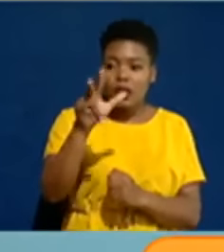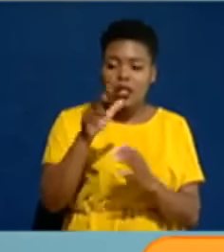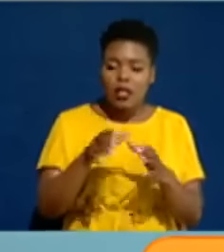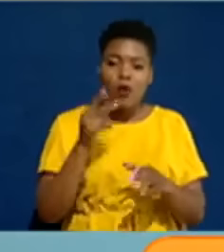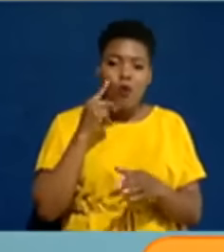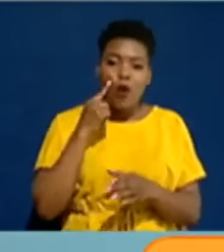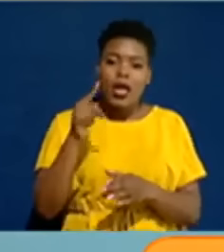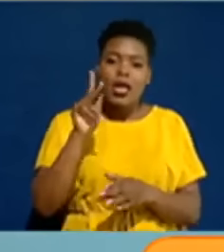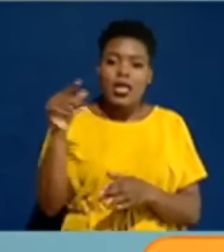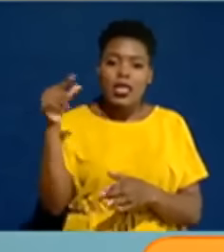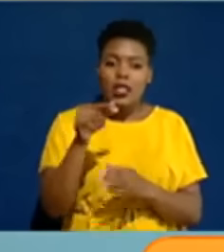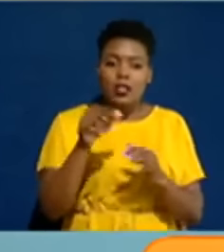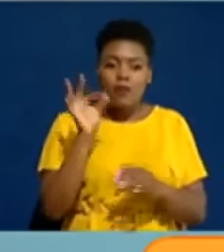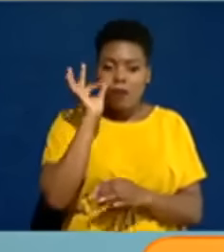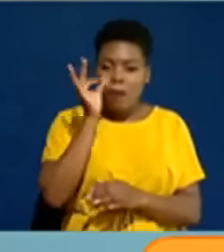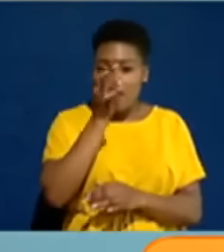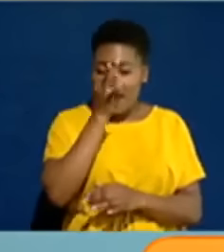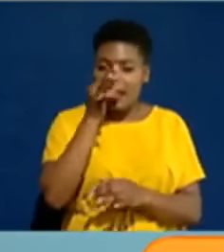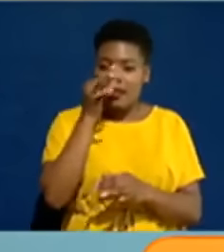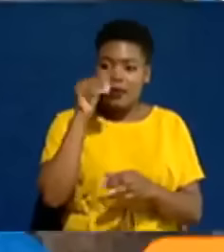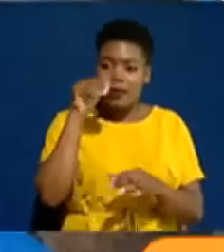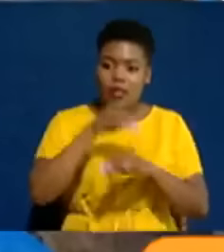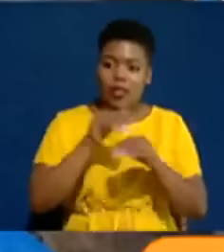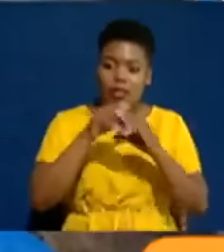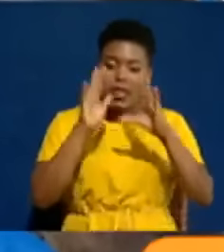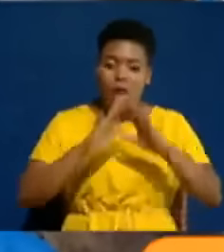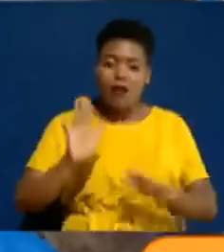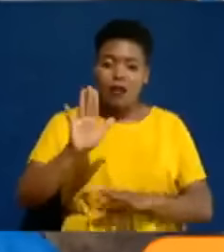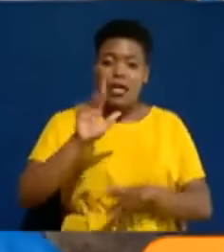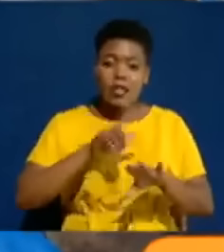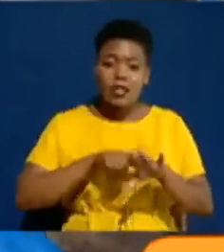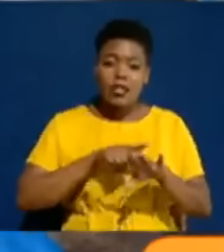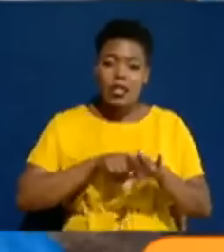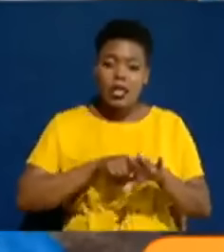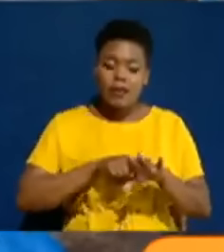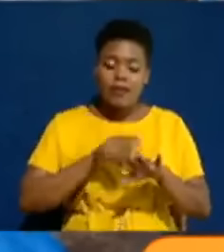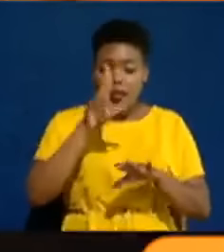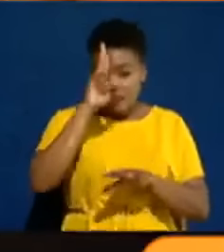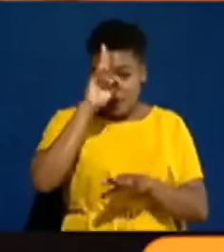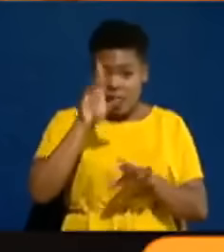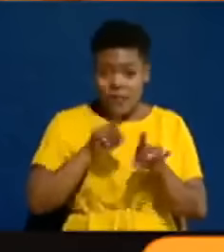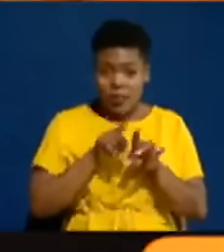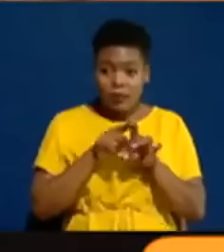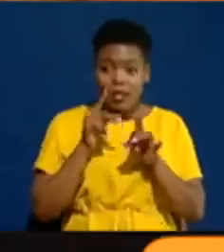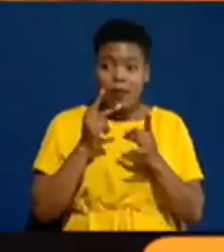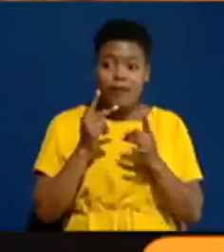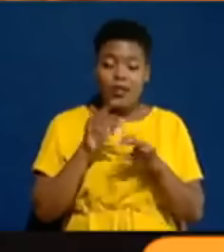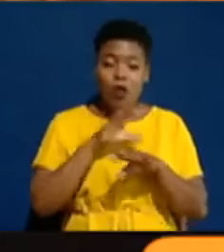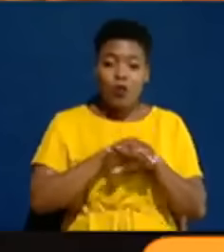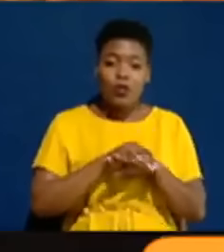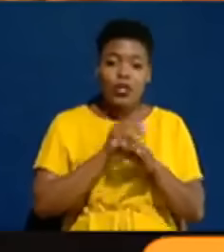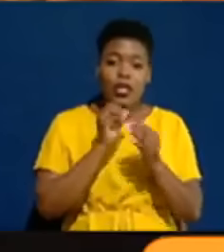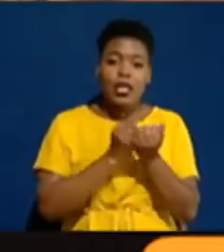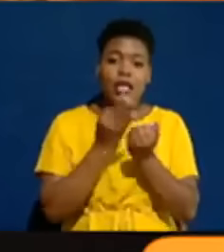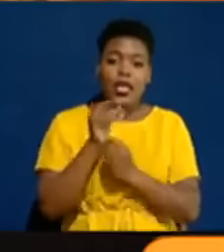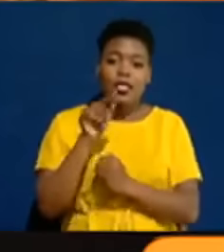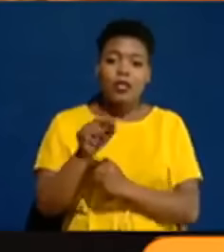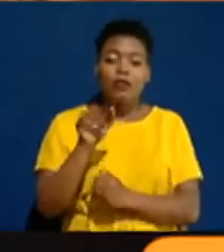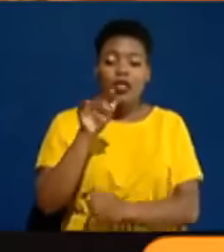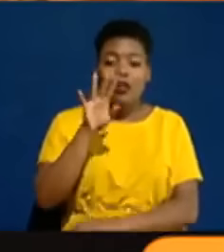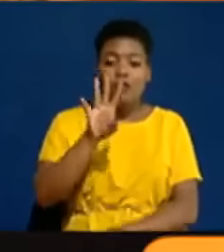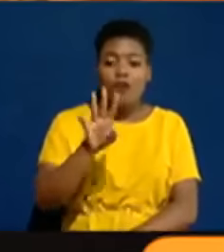of bhang impounded for her operations base at the time in Parklands. Police also seized 13.4 million shillings during the